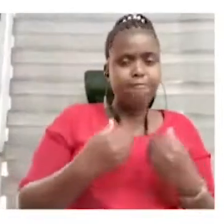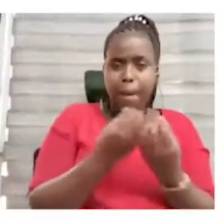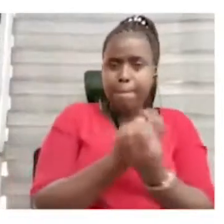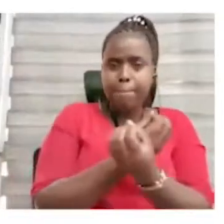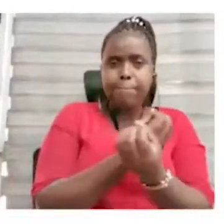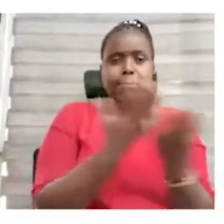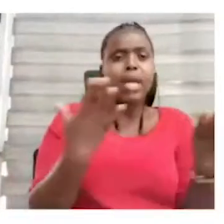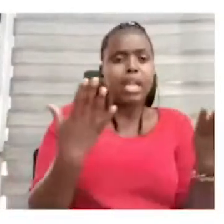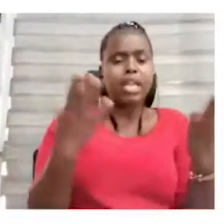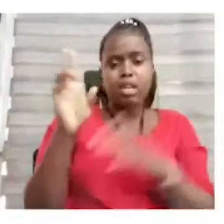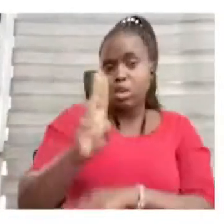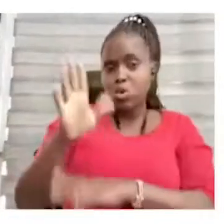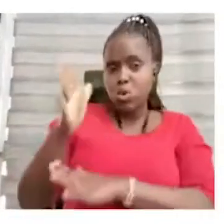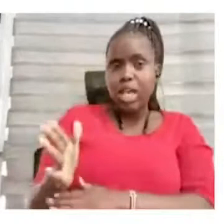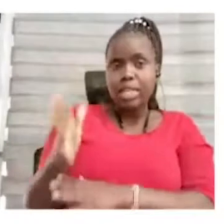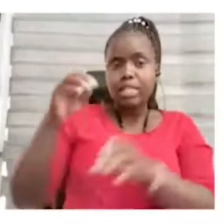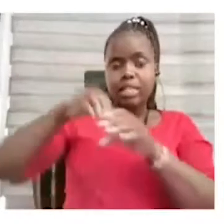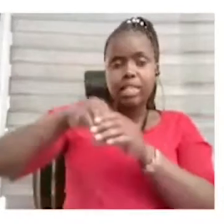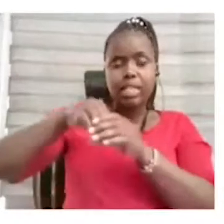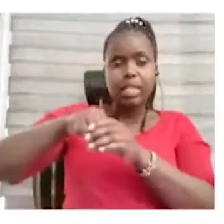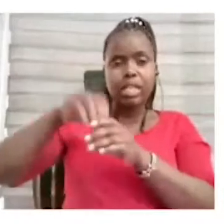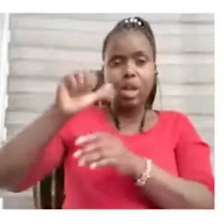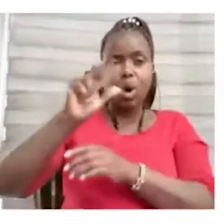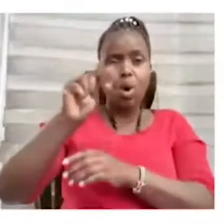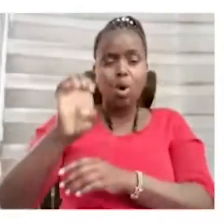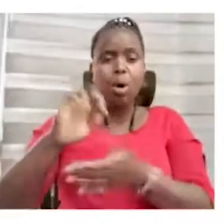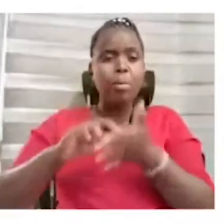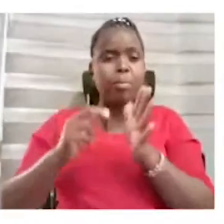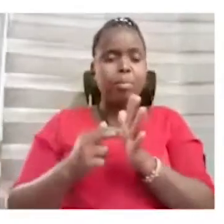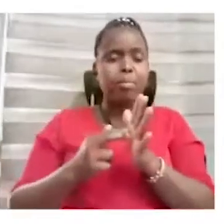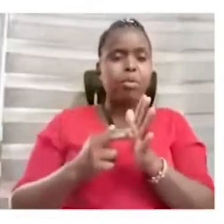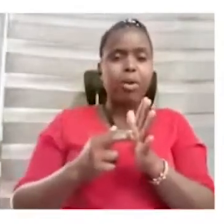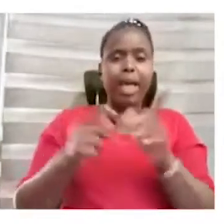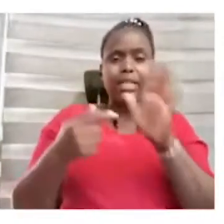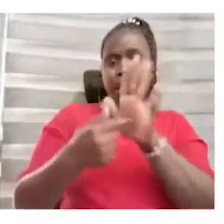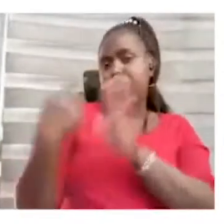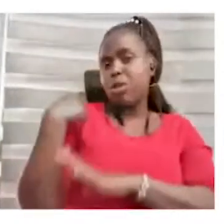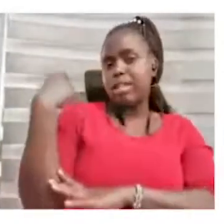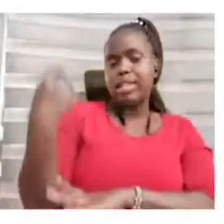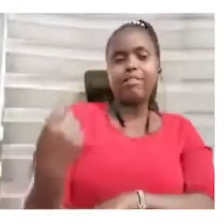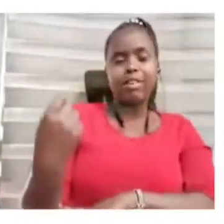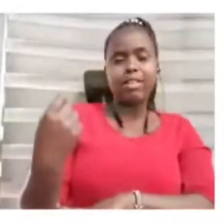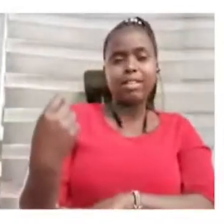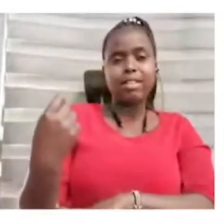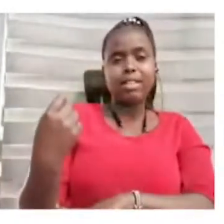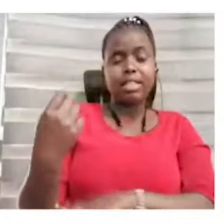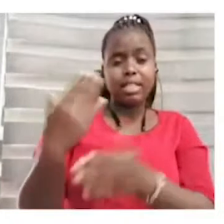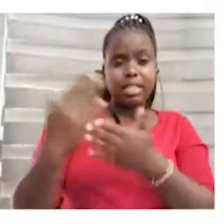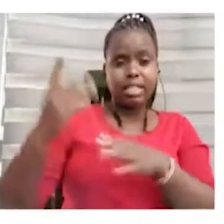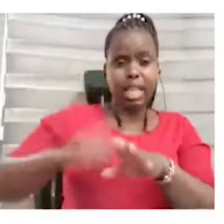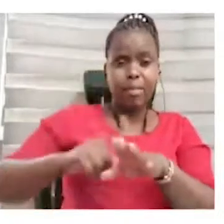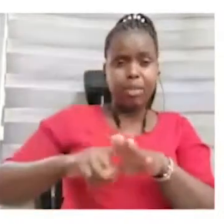users inside of Google. And I'll just relay a story with a recent launch. So sometimes we actually have,